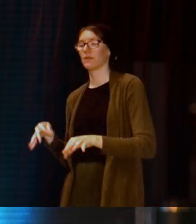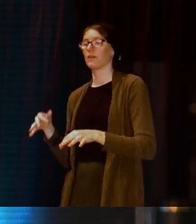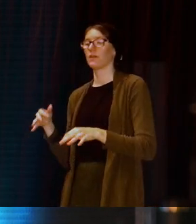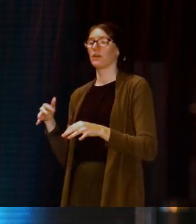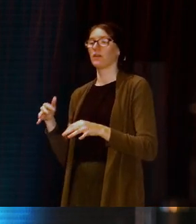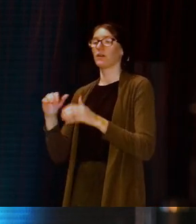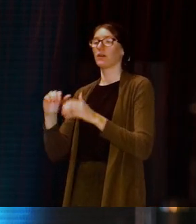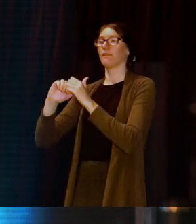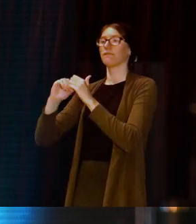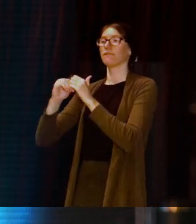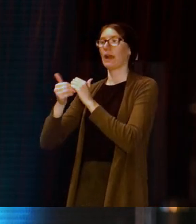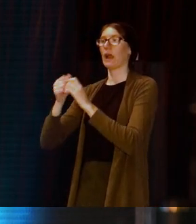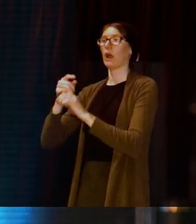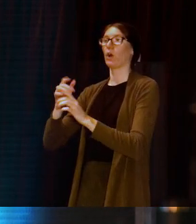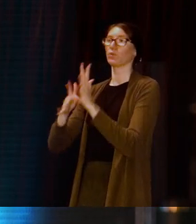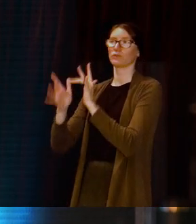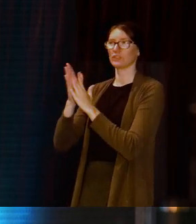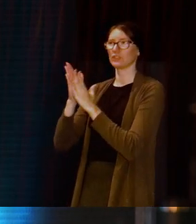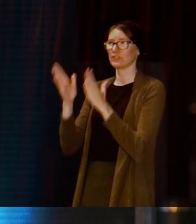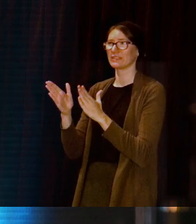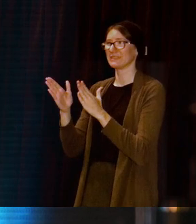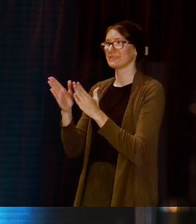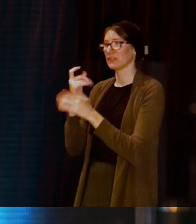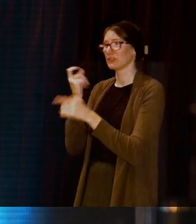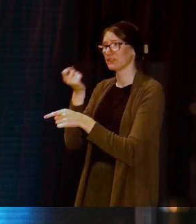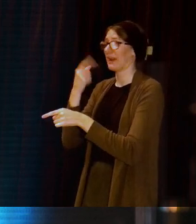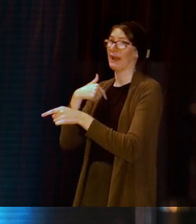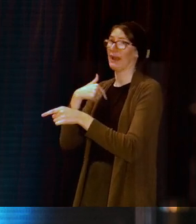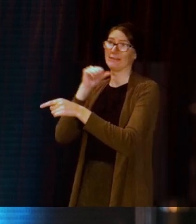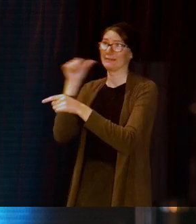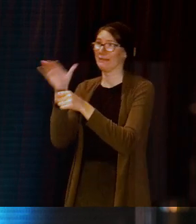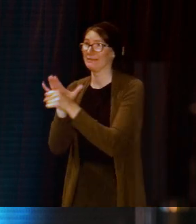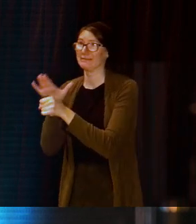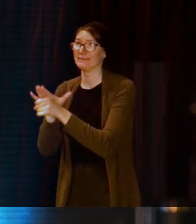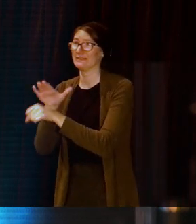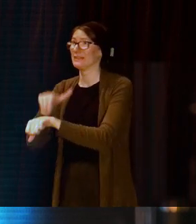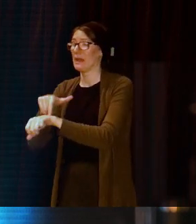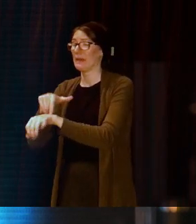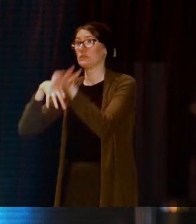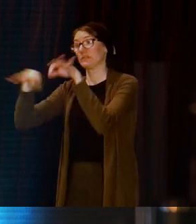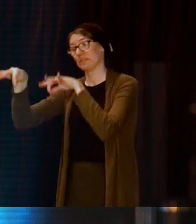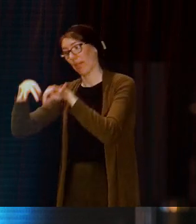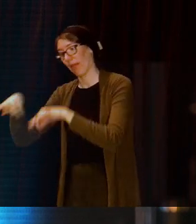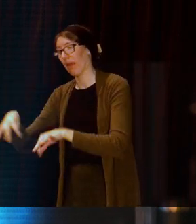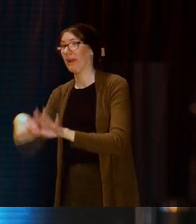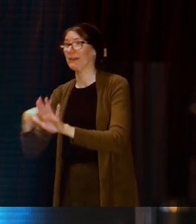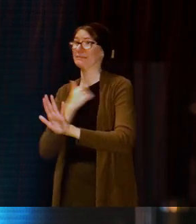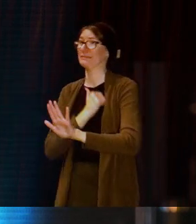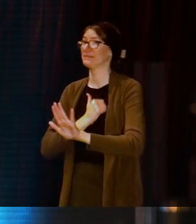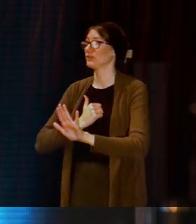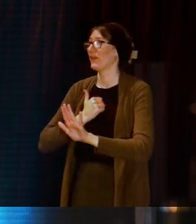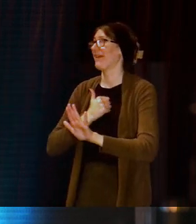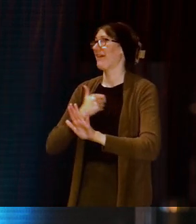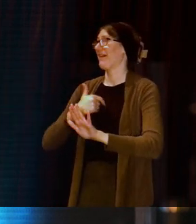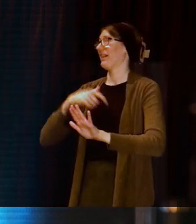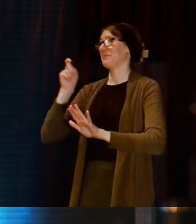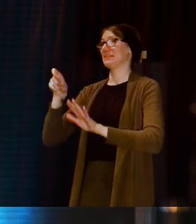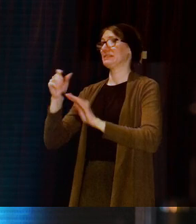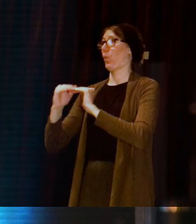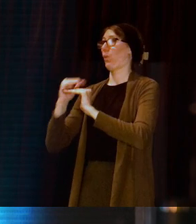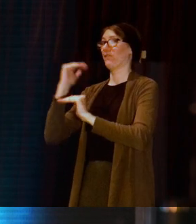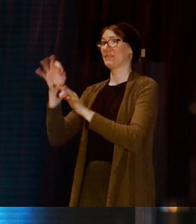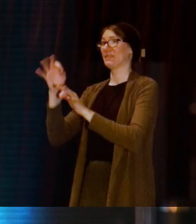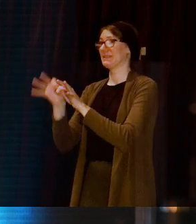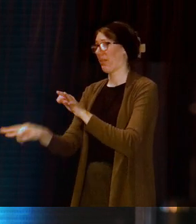how Christians arrived there, I apologize. I ain't got time to go through and explain. In fact, if anything, I feel like I'm just going to have to